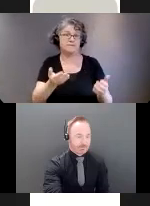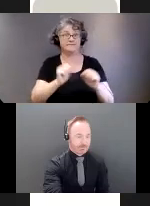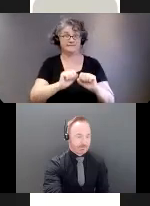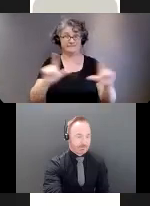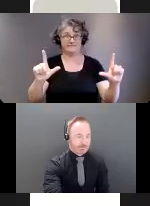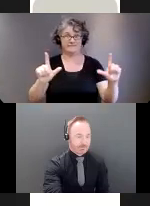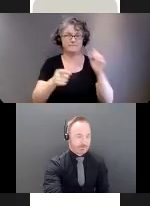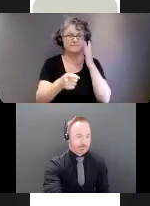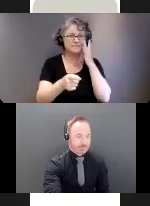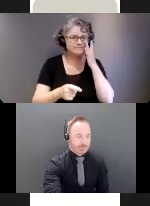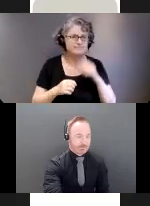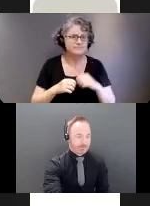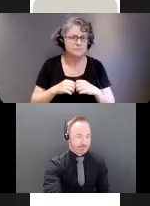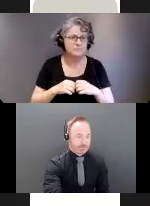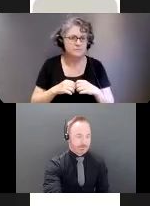So